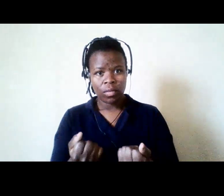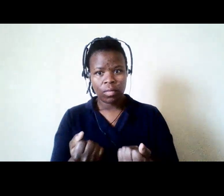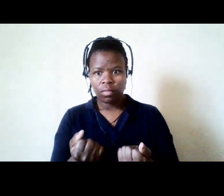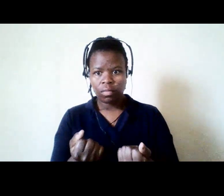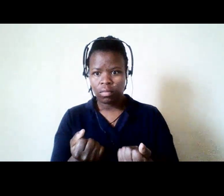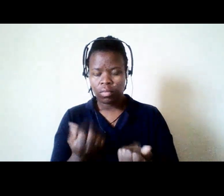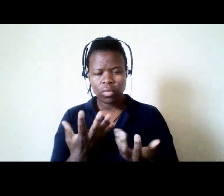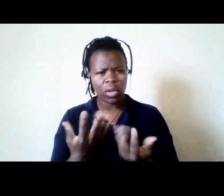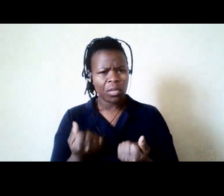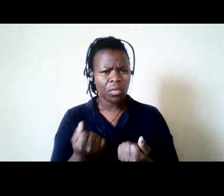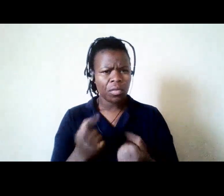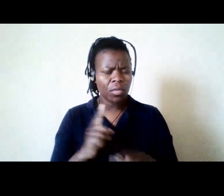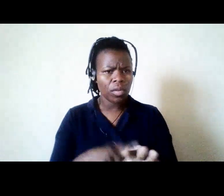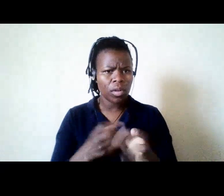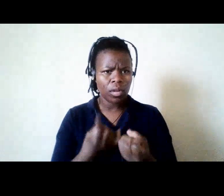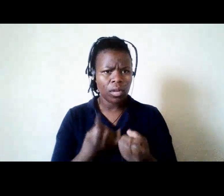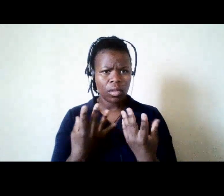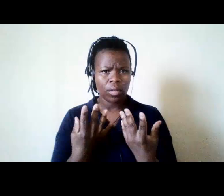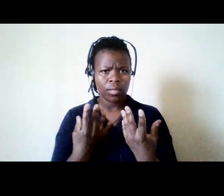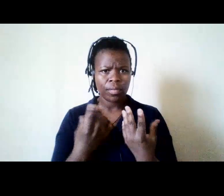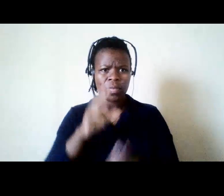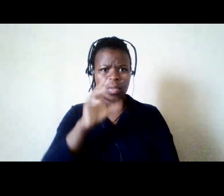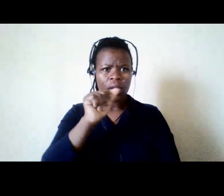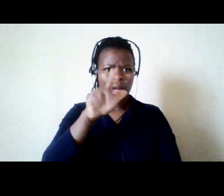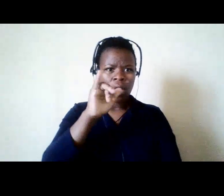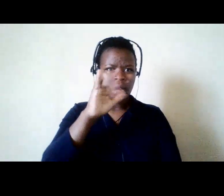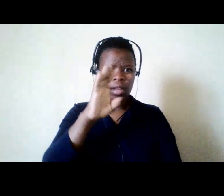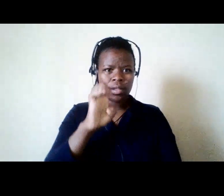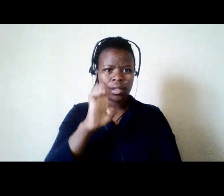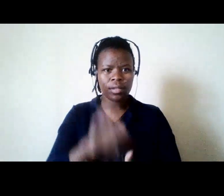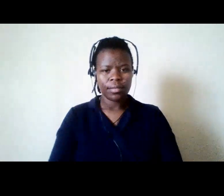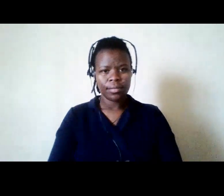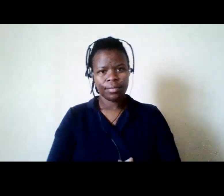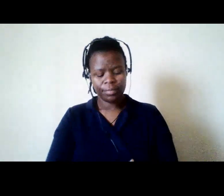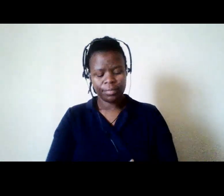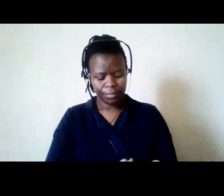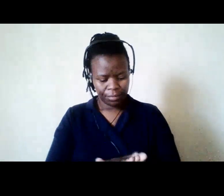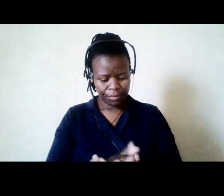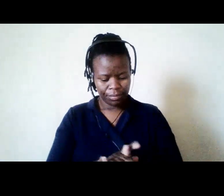about. Okay, Alice has to go. Alice, go ahead. Let me not talk too much. Go ahead.